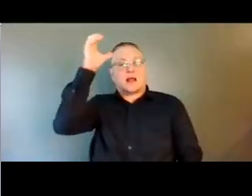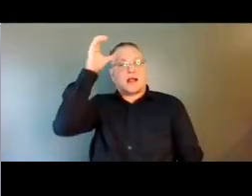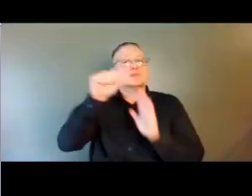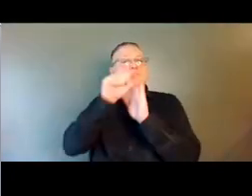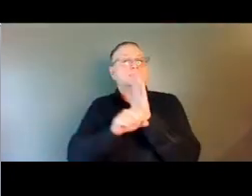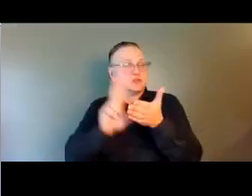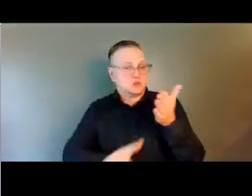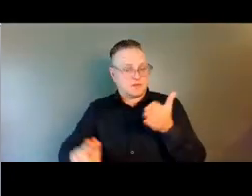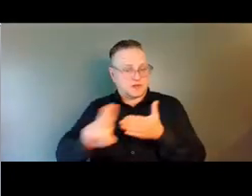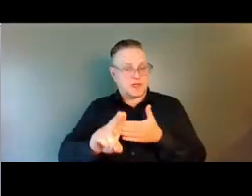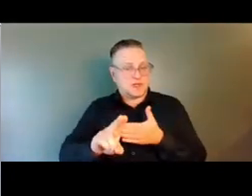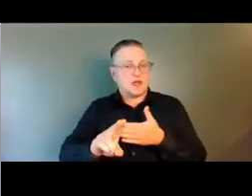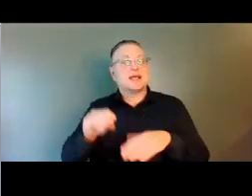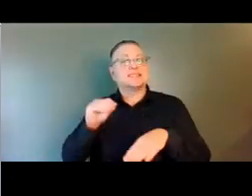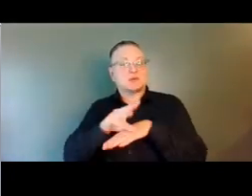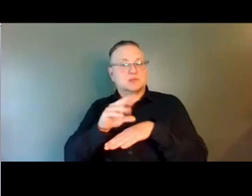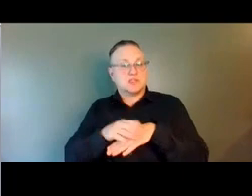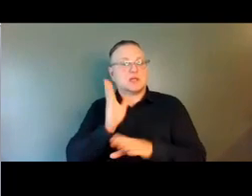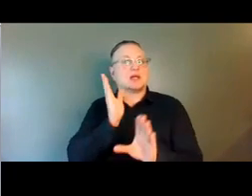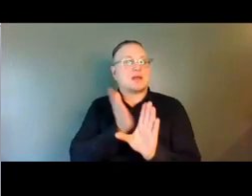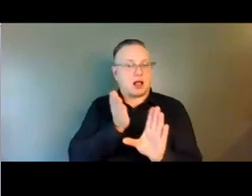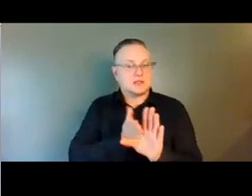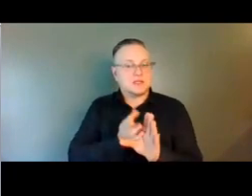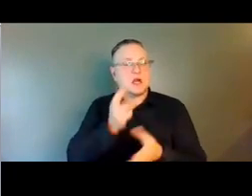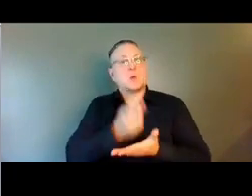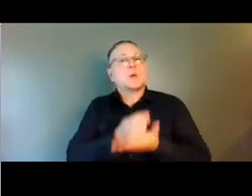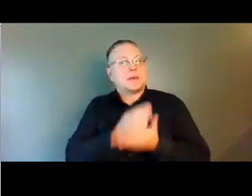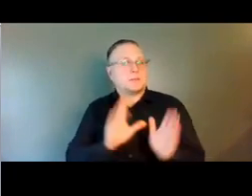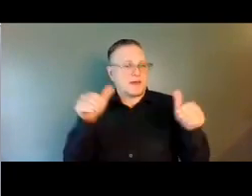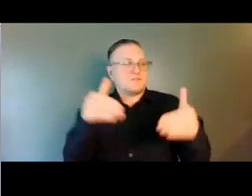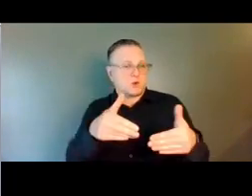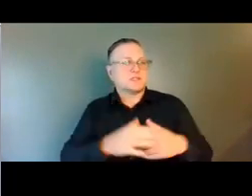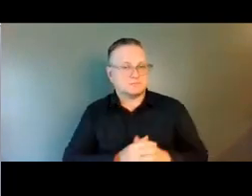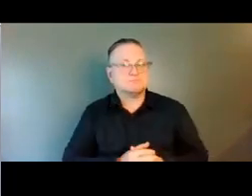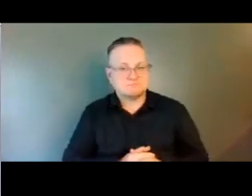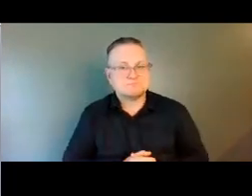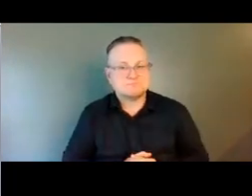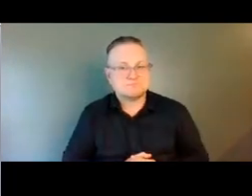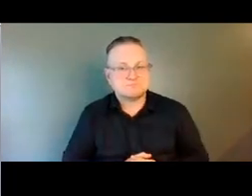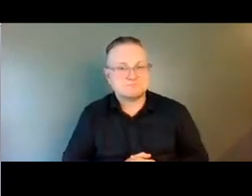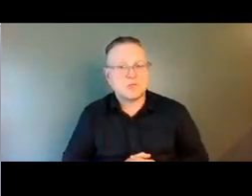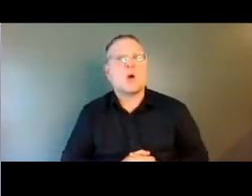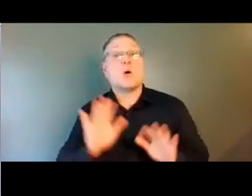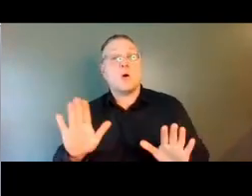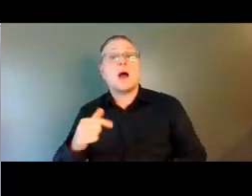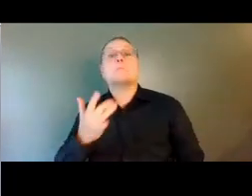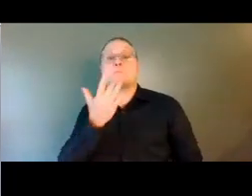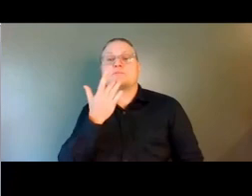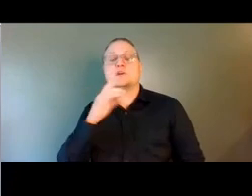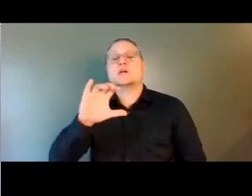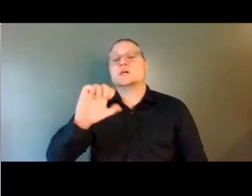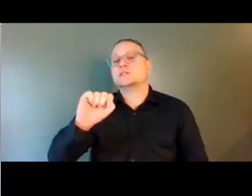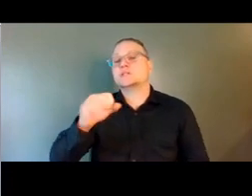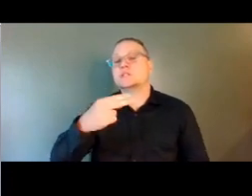University in counseling psychology with a rehabilitation emphasis. and I prefer she, her